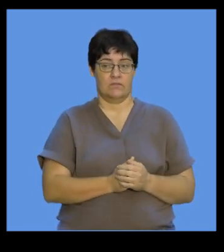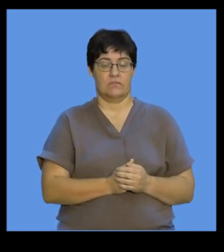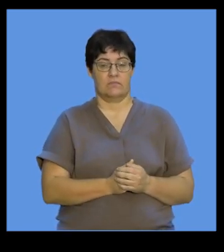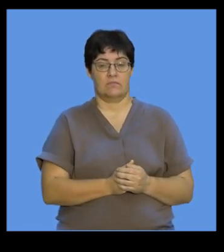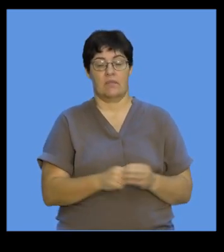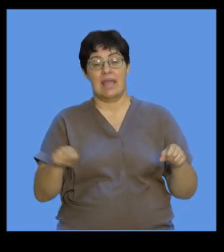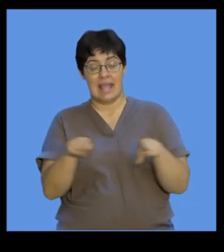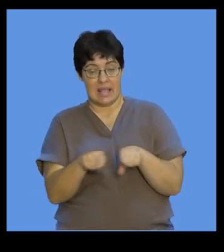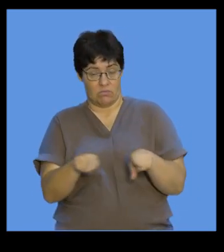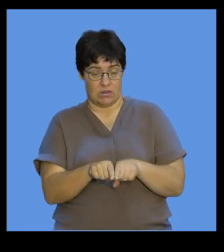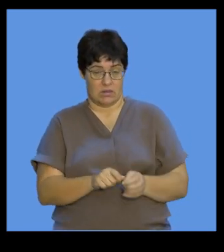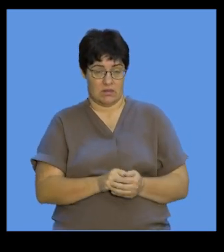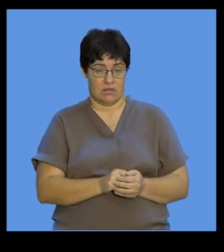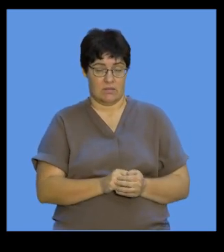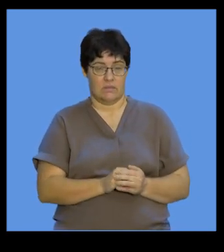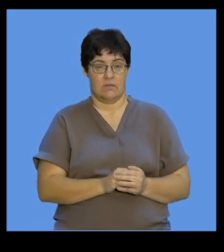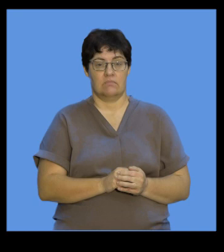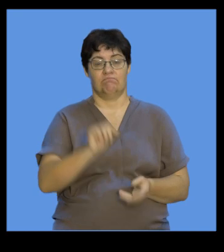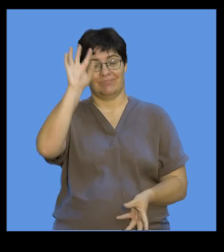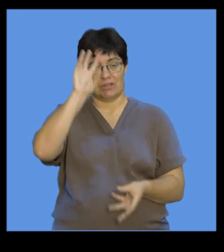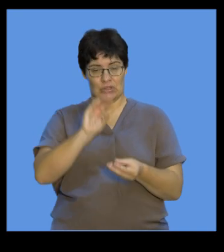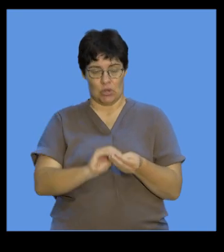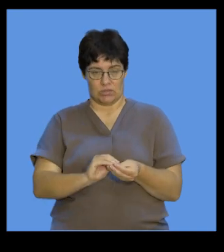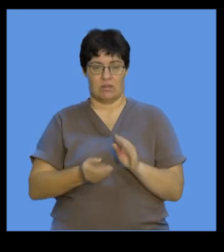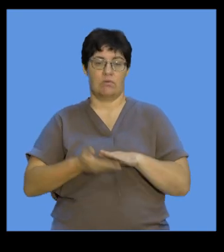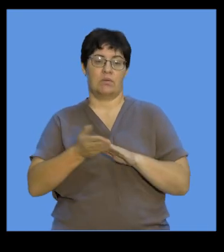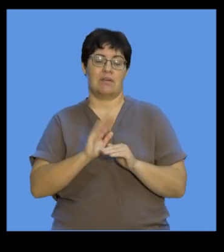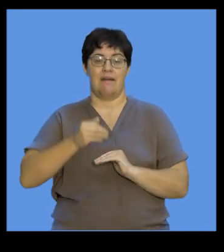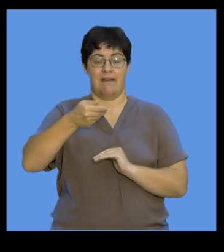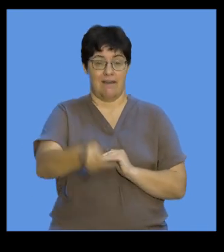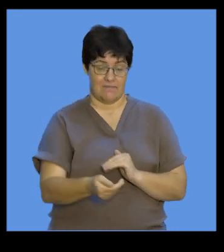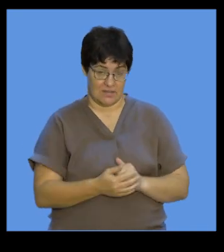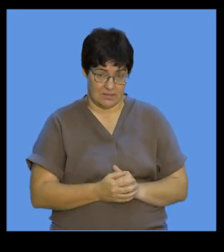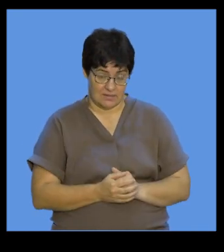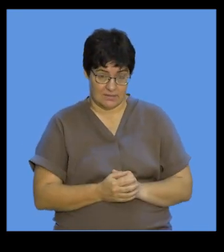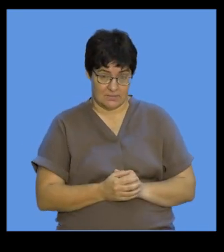is equal to my total momentum afterwards,